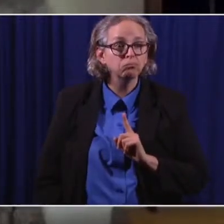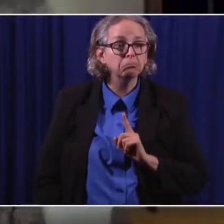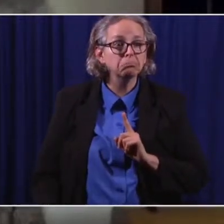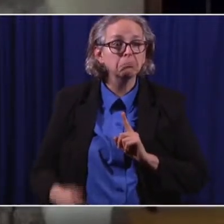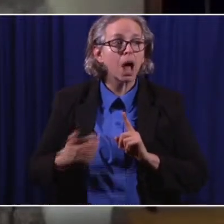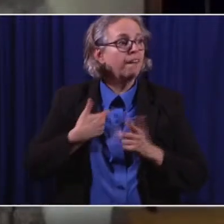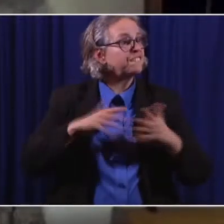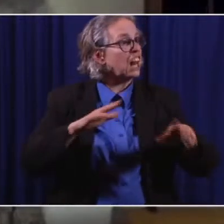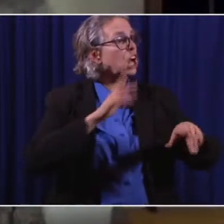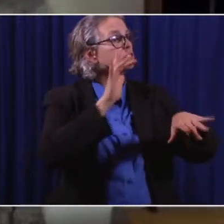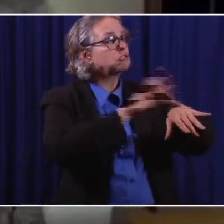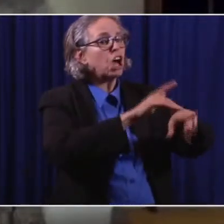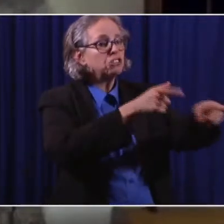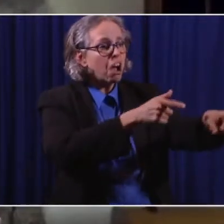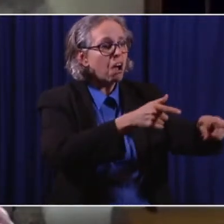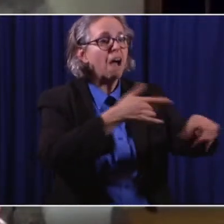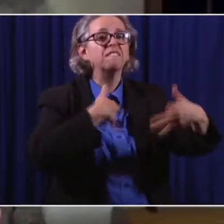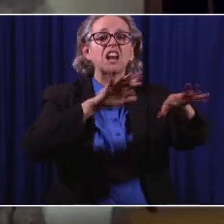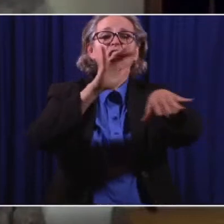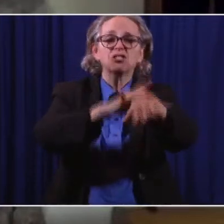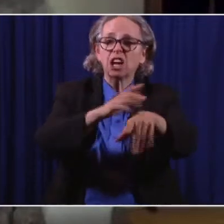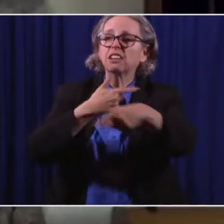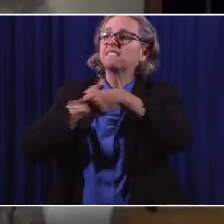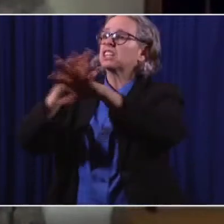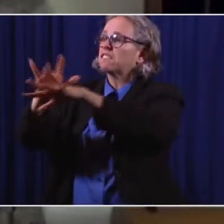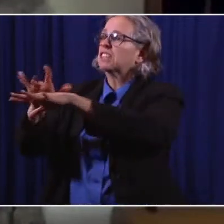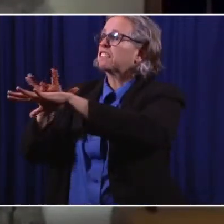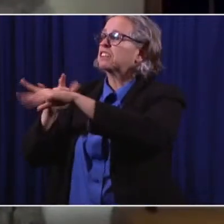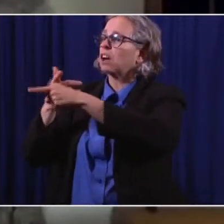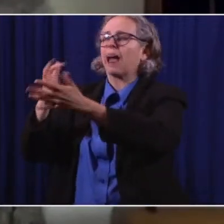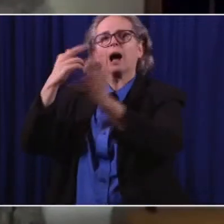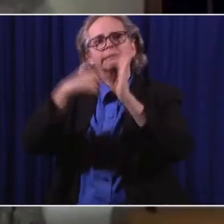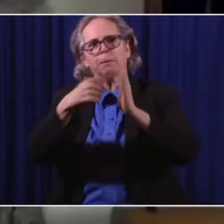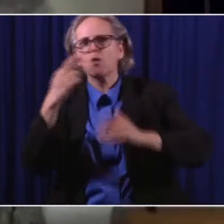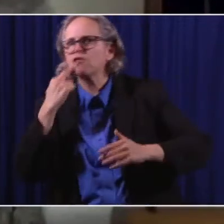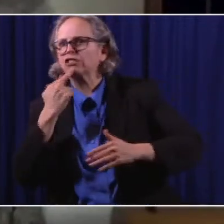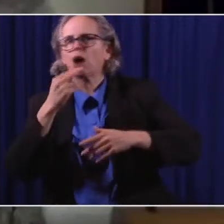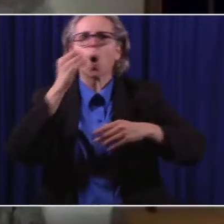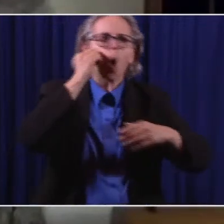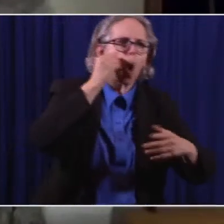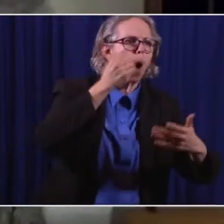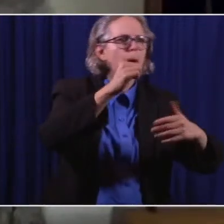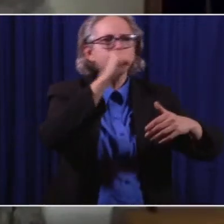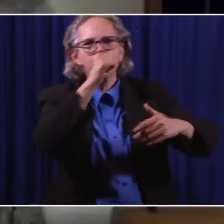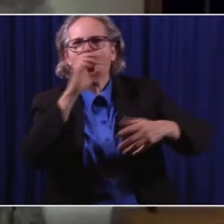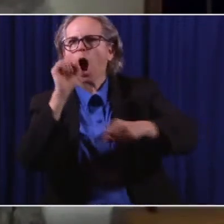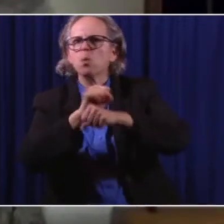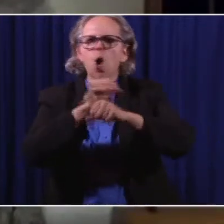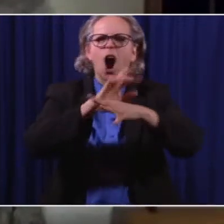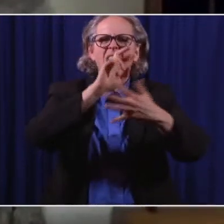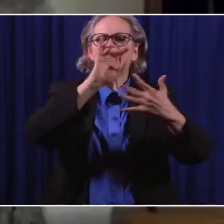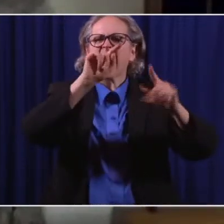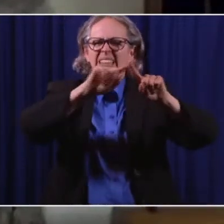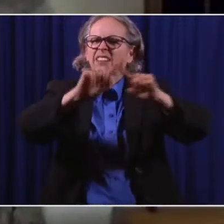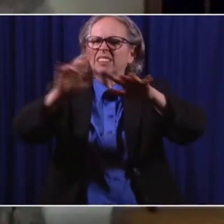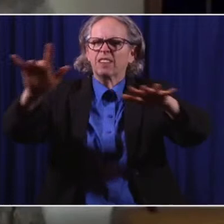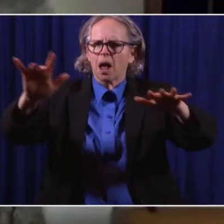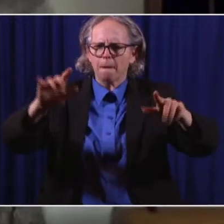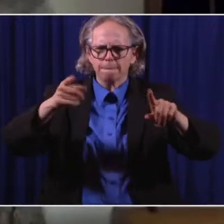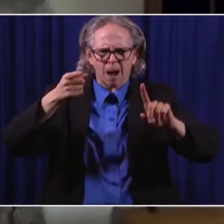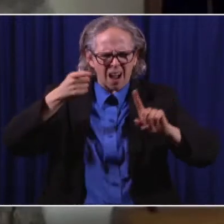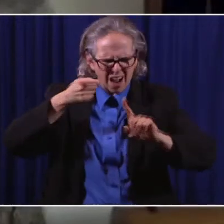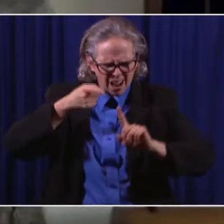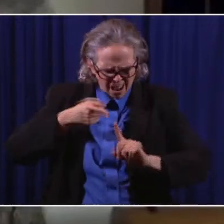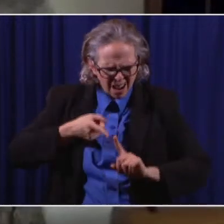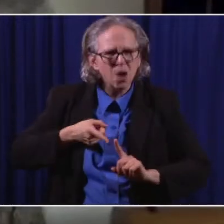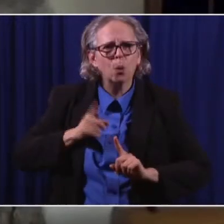be a restaurant, might be a bar, might be home, might be family, might be this, might be that. Many times the